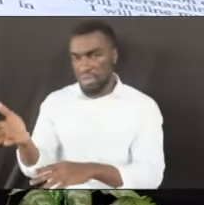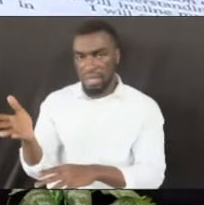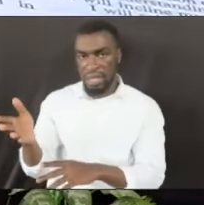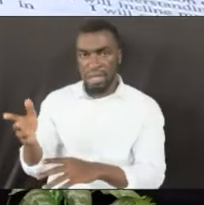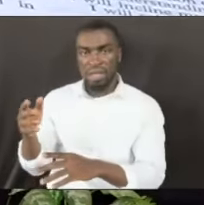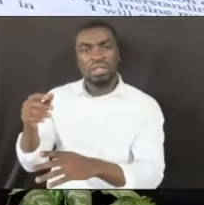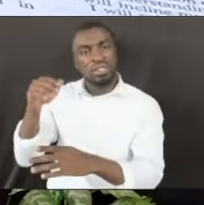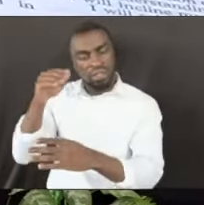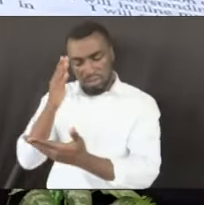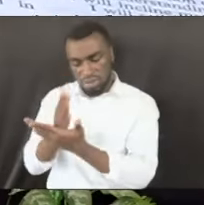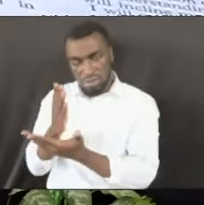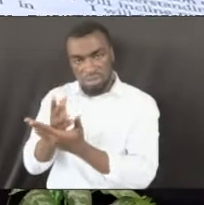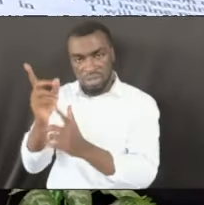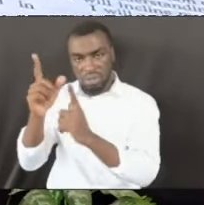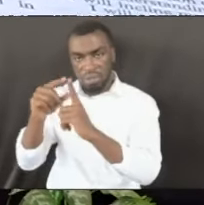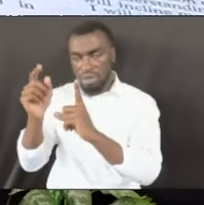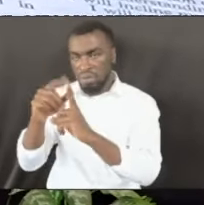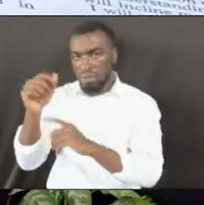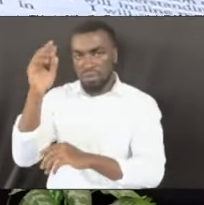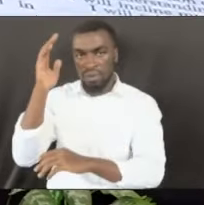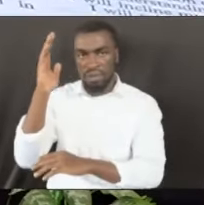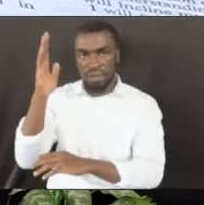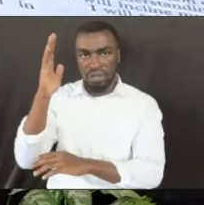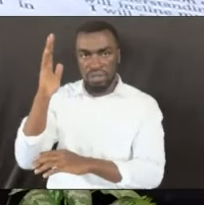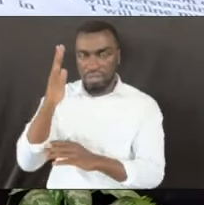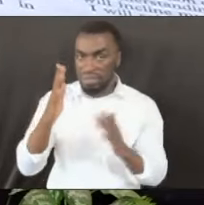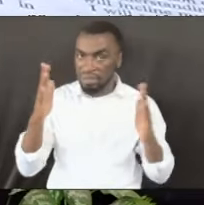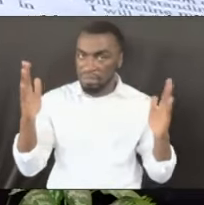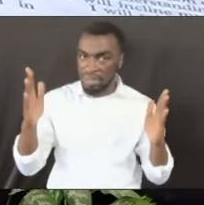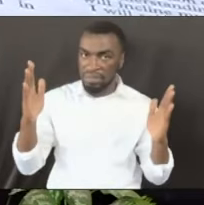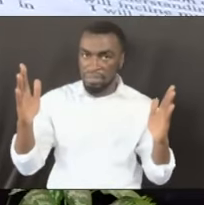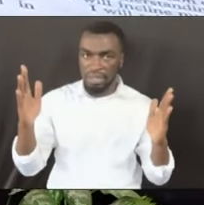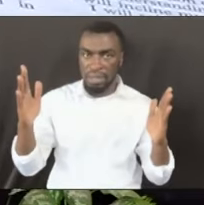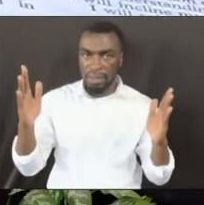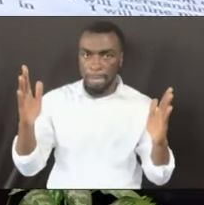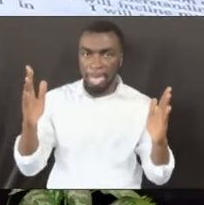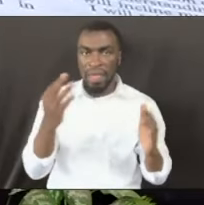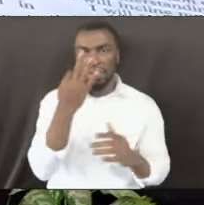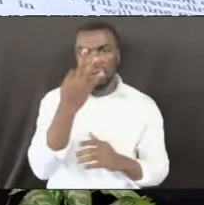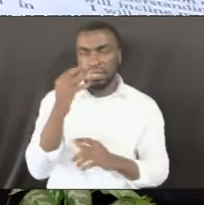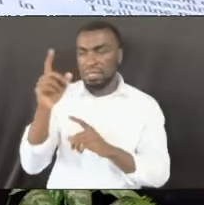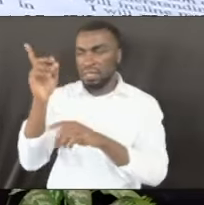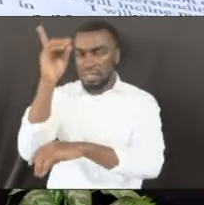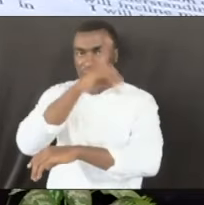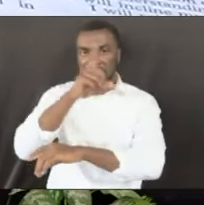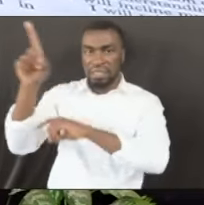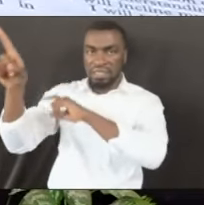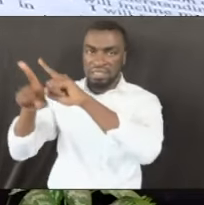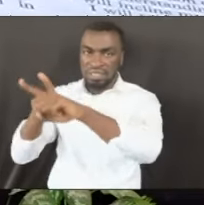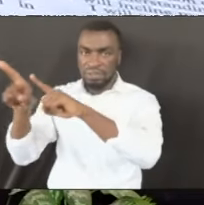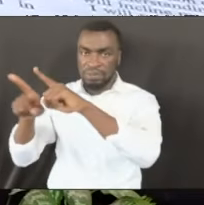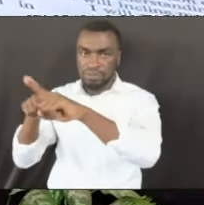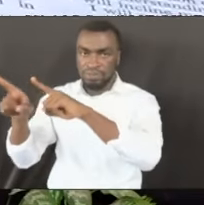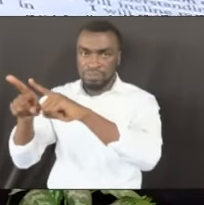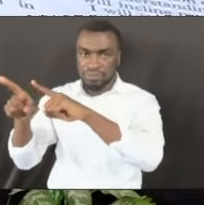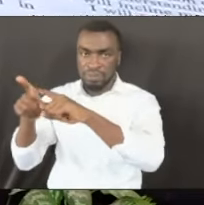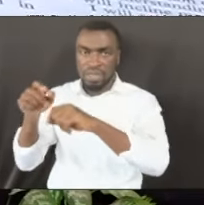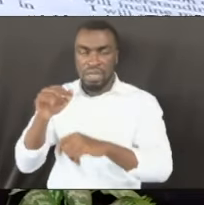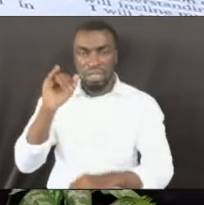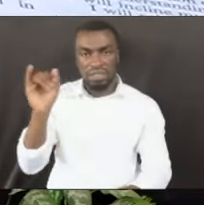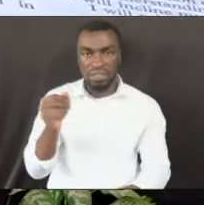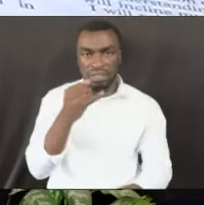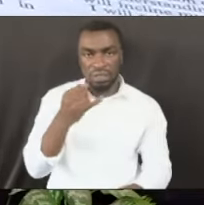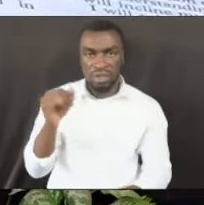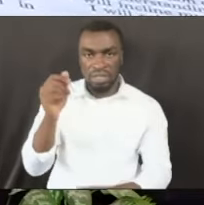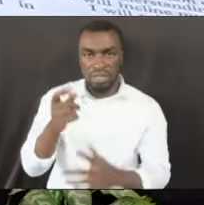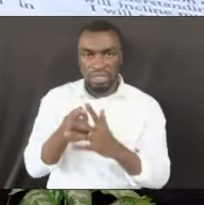Now Nineveh was an exceedingly great city, a three-day journey in extent. And Jonah began